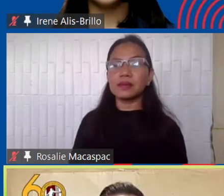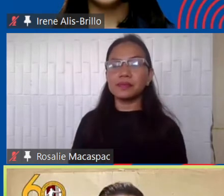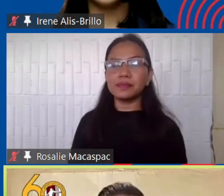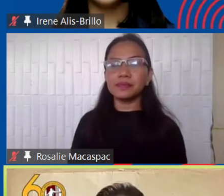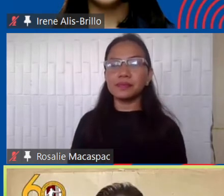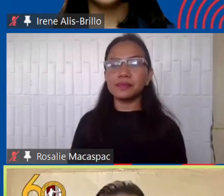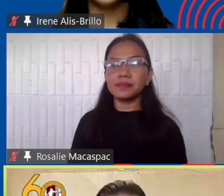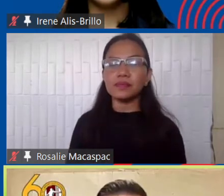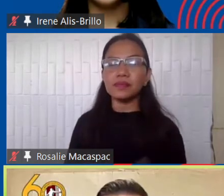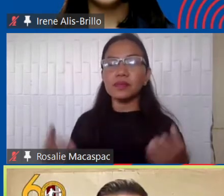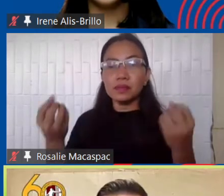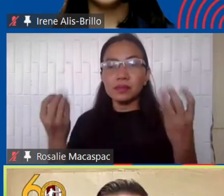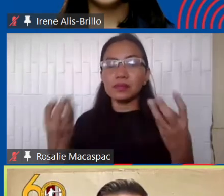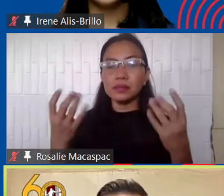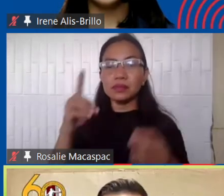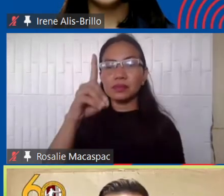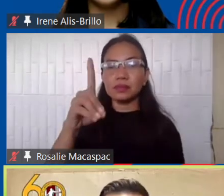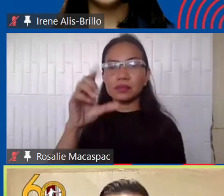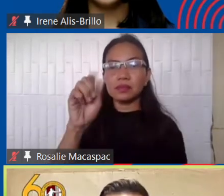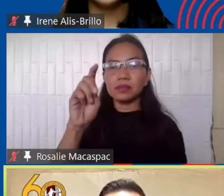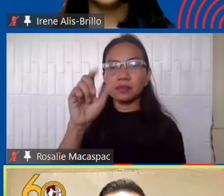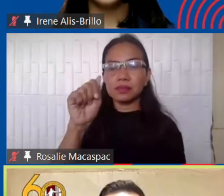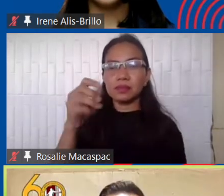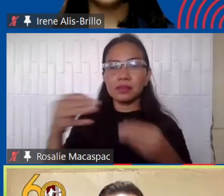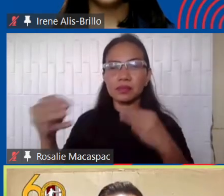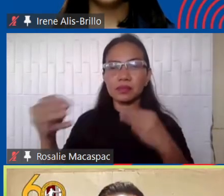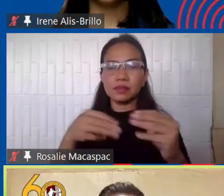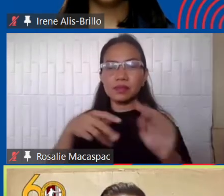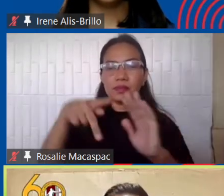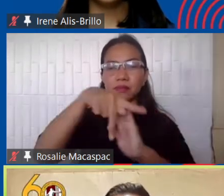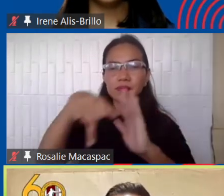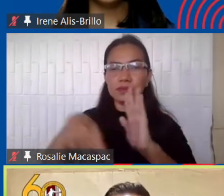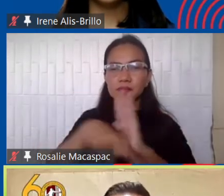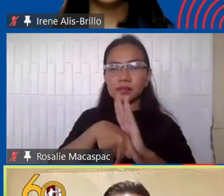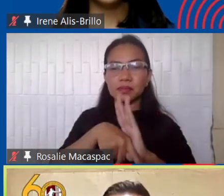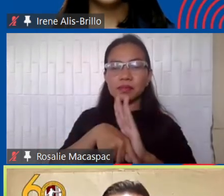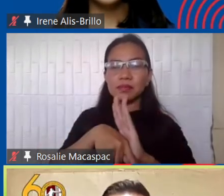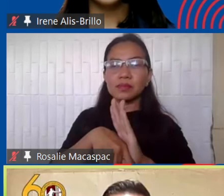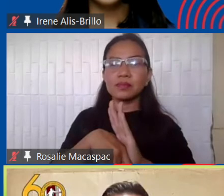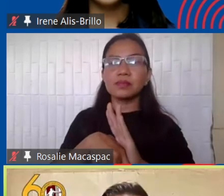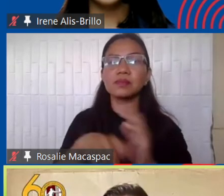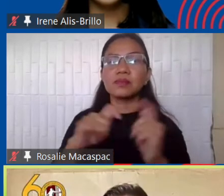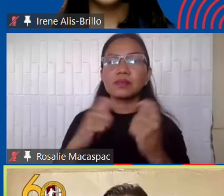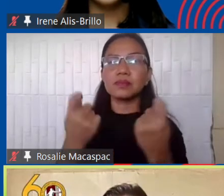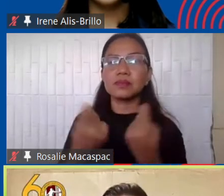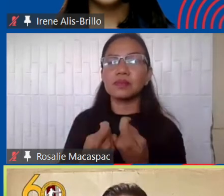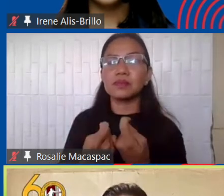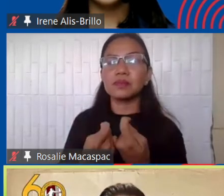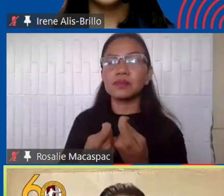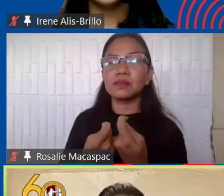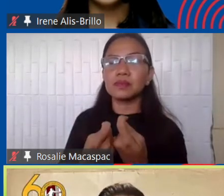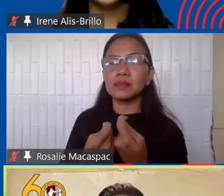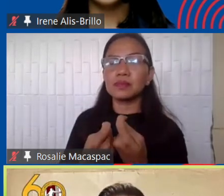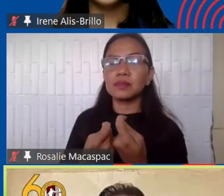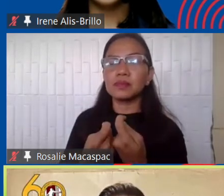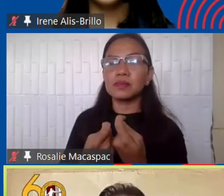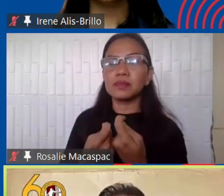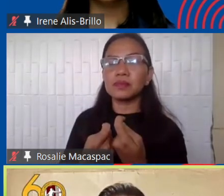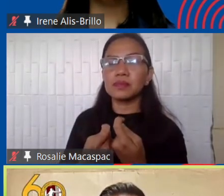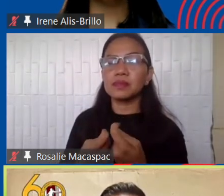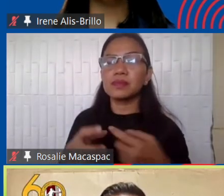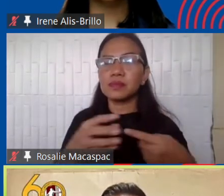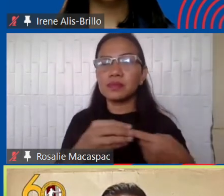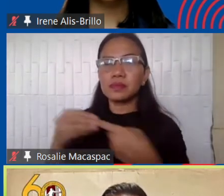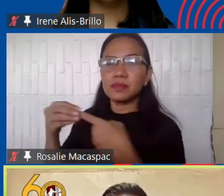the research data management policies and innovation really came from the STEM field, especially